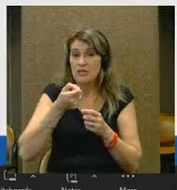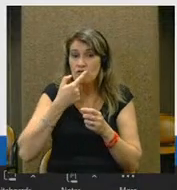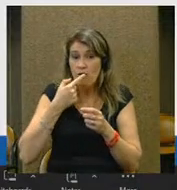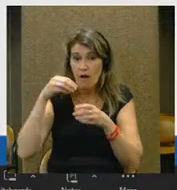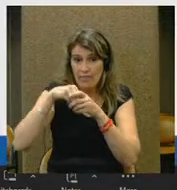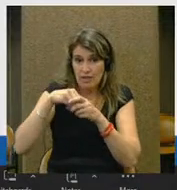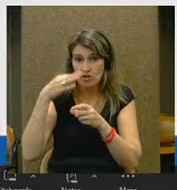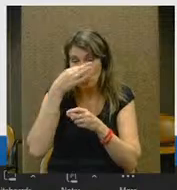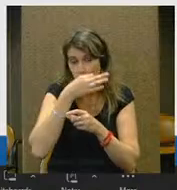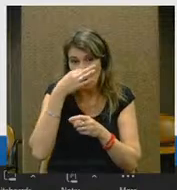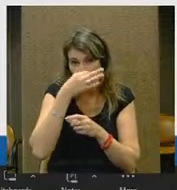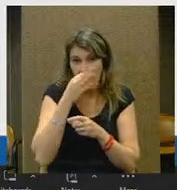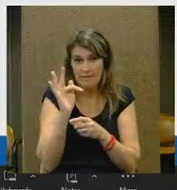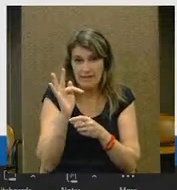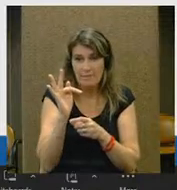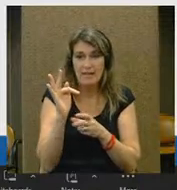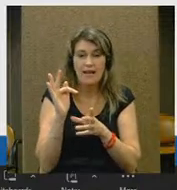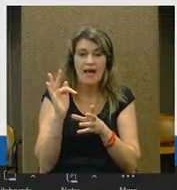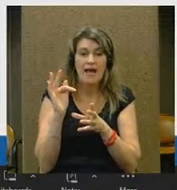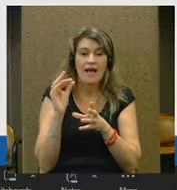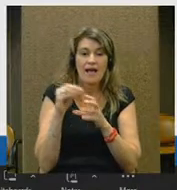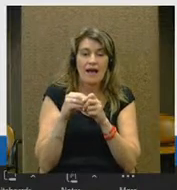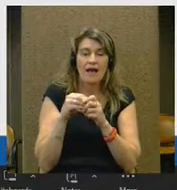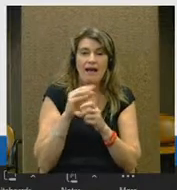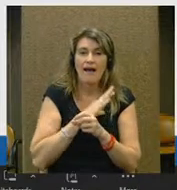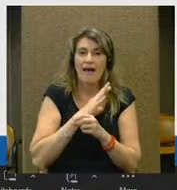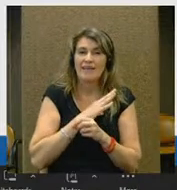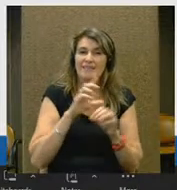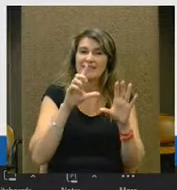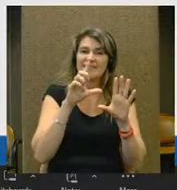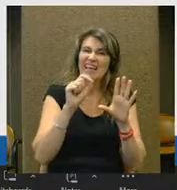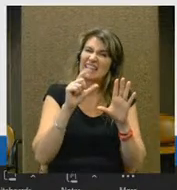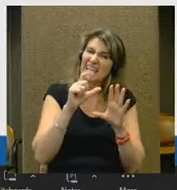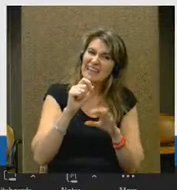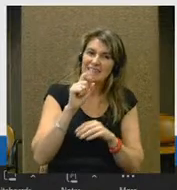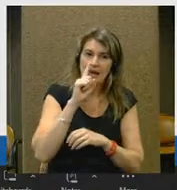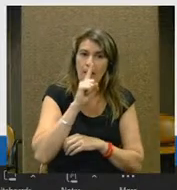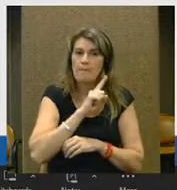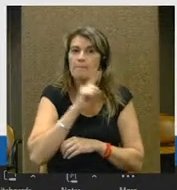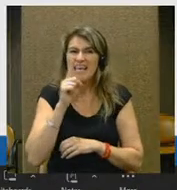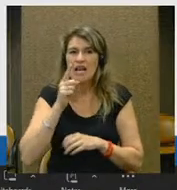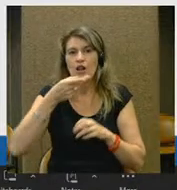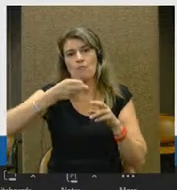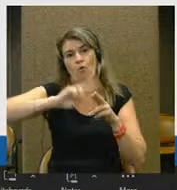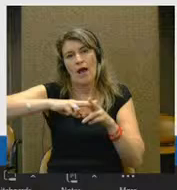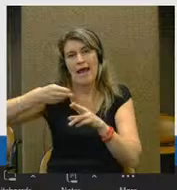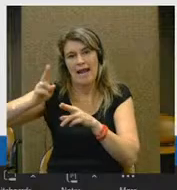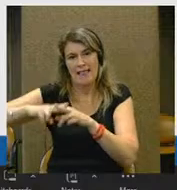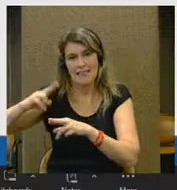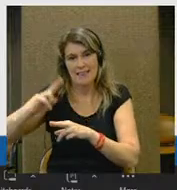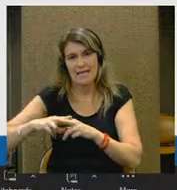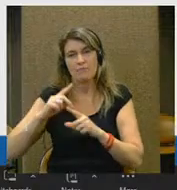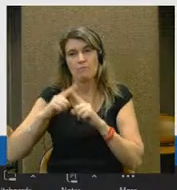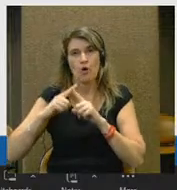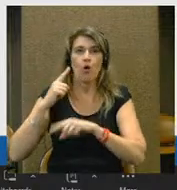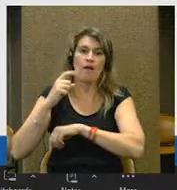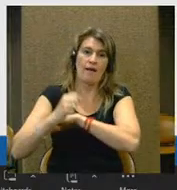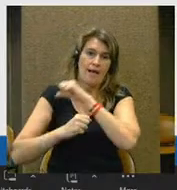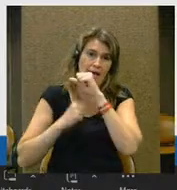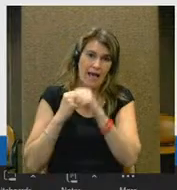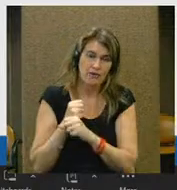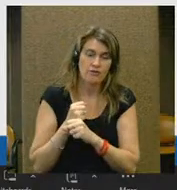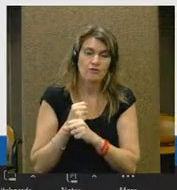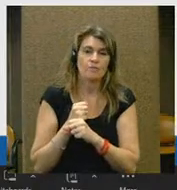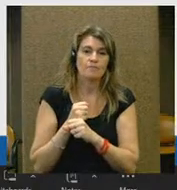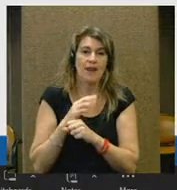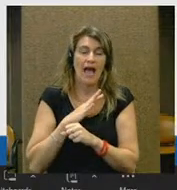to 70,000 deaths in the U.S. each year, the total amount of pure kind of illegal fentanyl that's consumed in the United